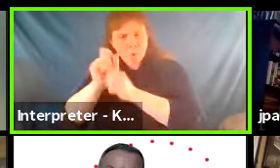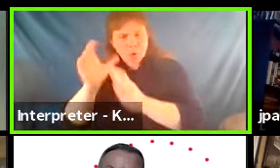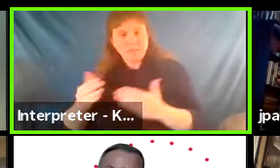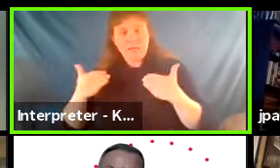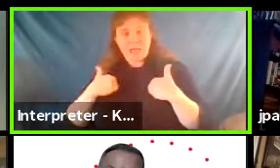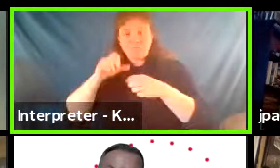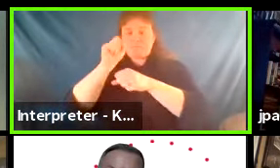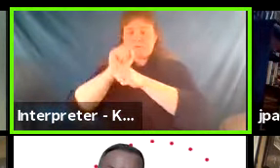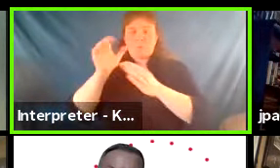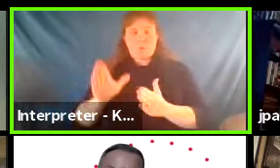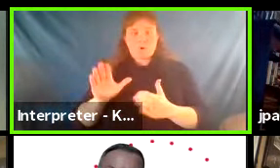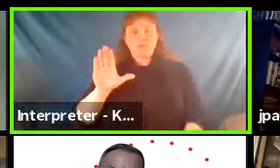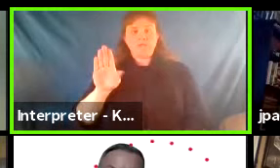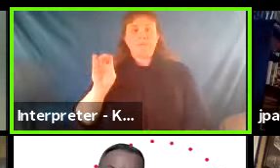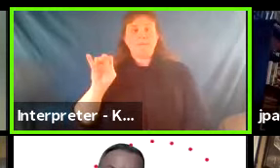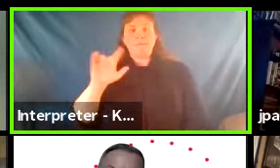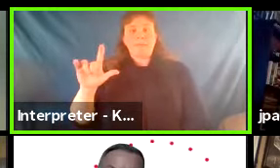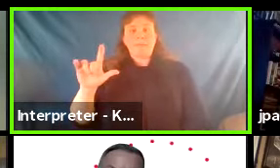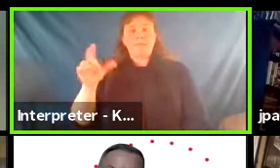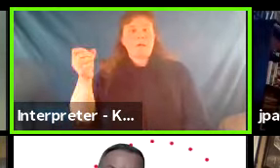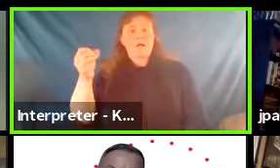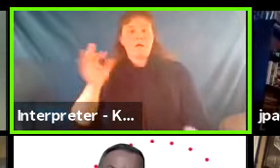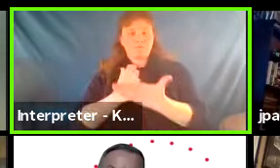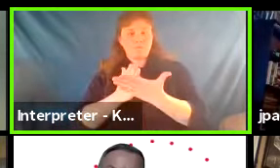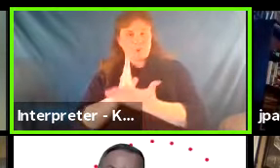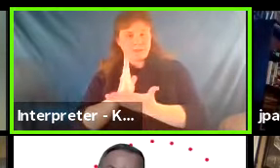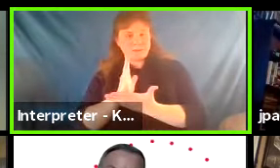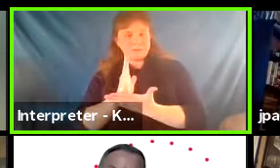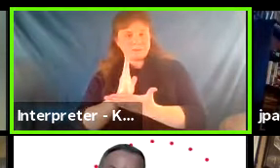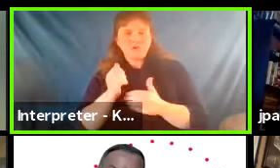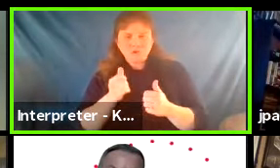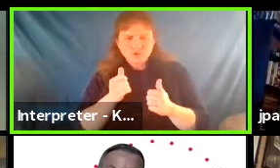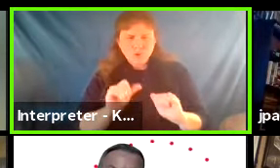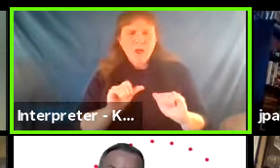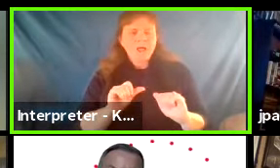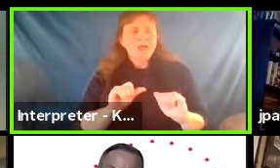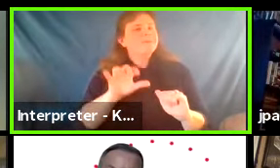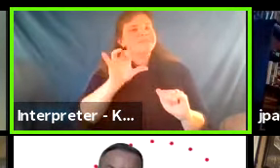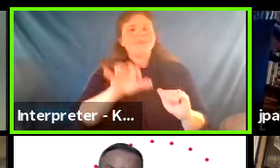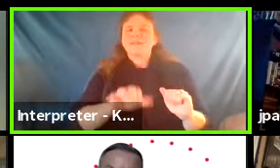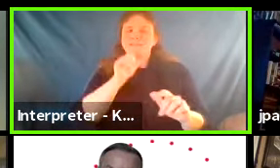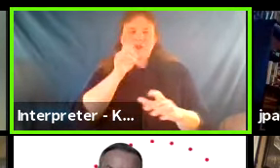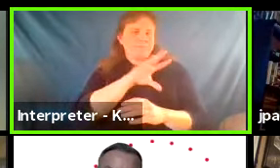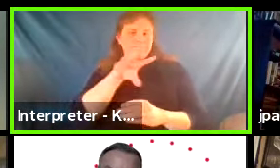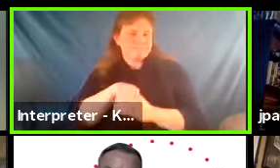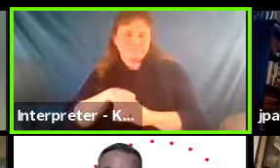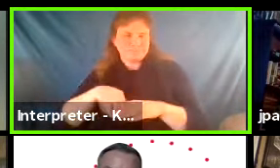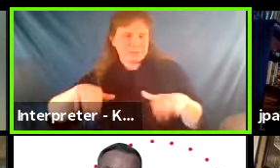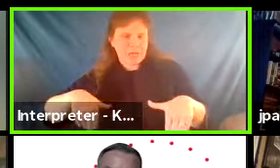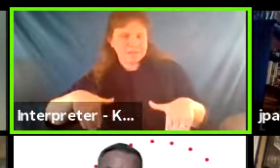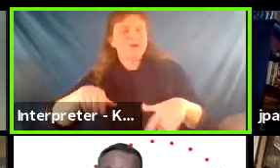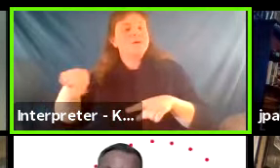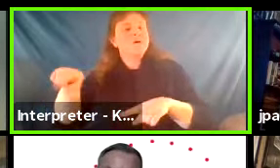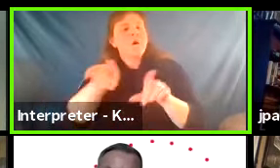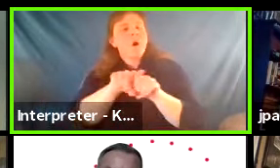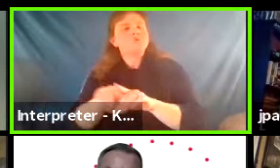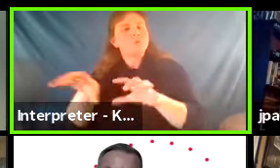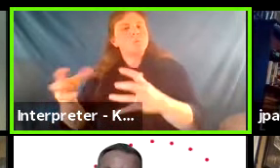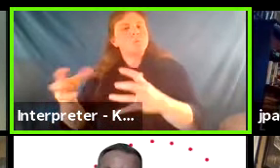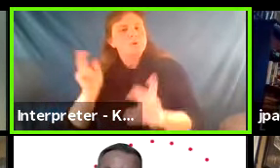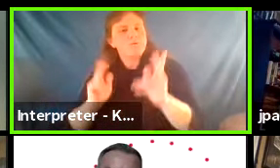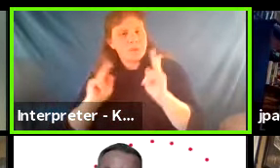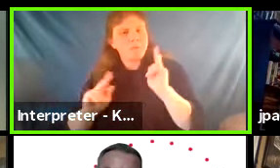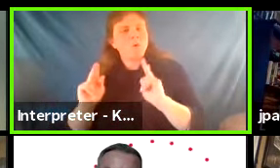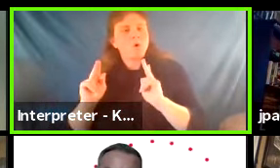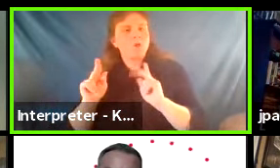on location at the workforce. And that has not been, included last year. And these are also populations that aren't included in